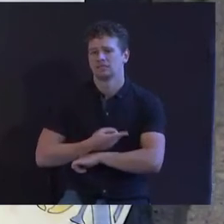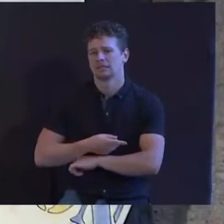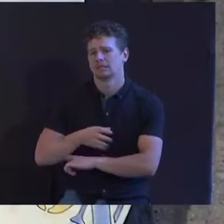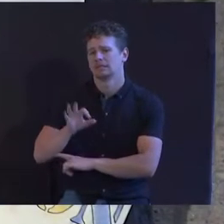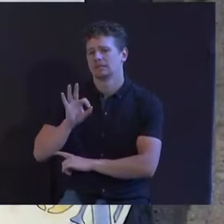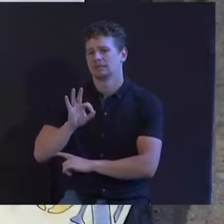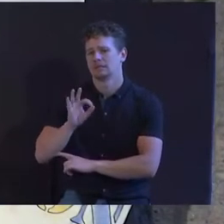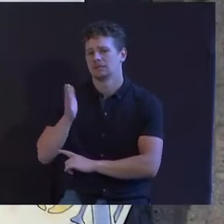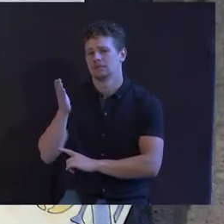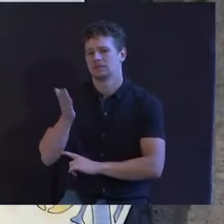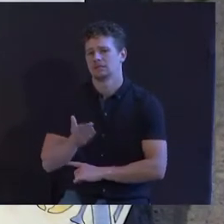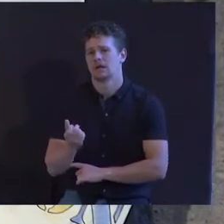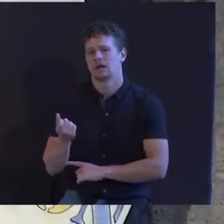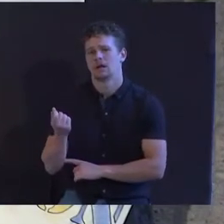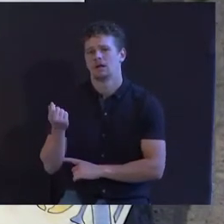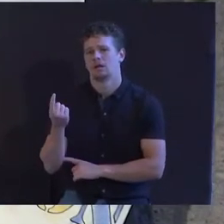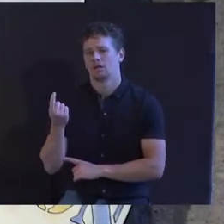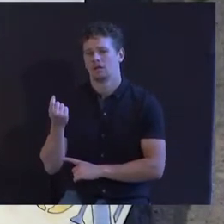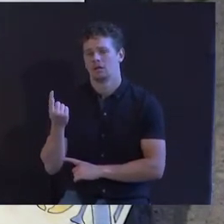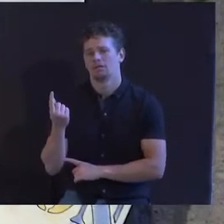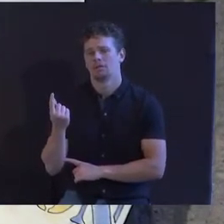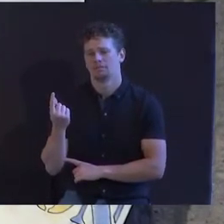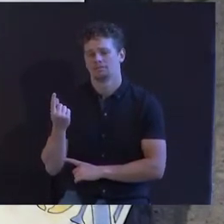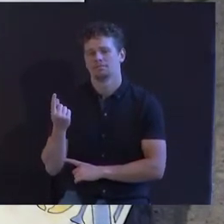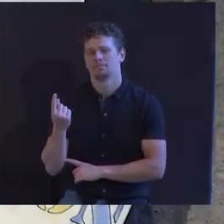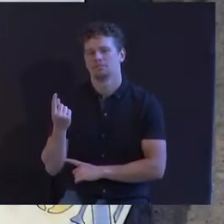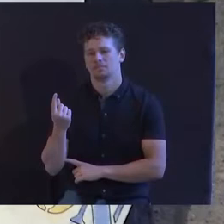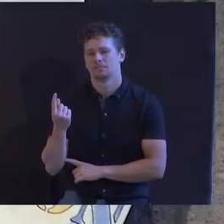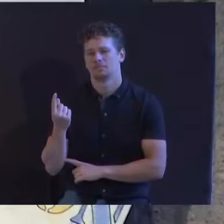And today we pause and we remember